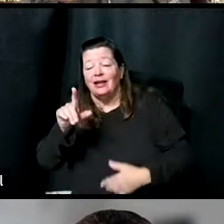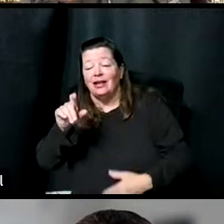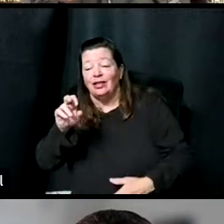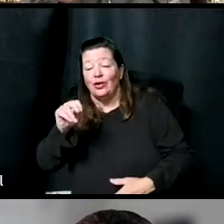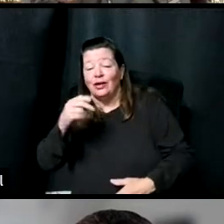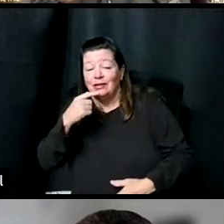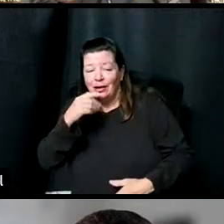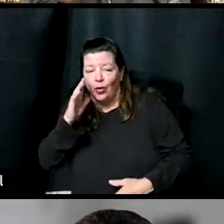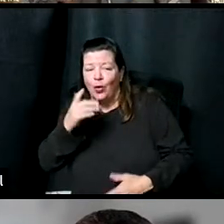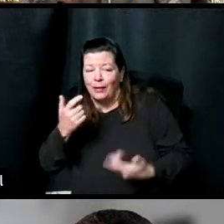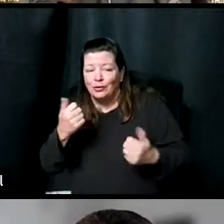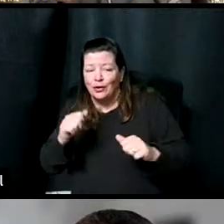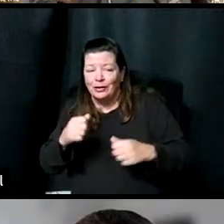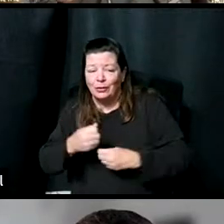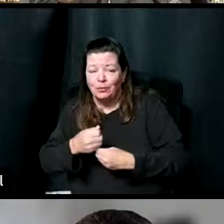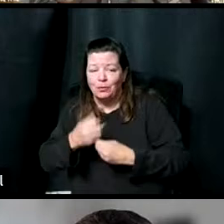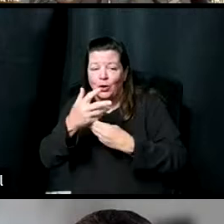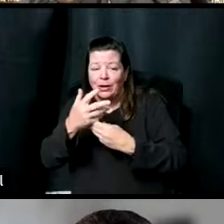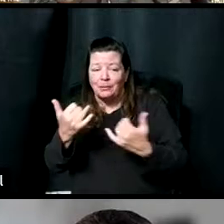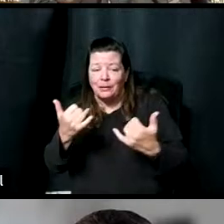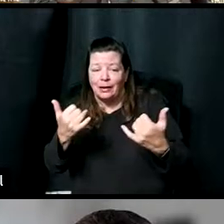Yeah.